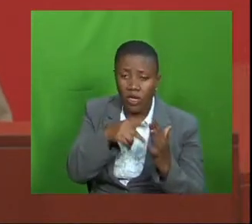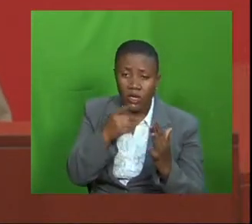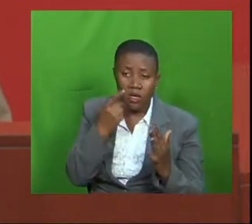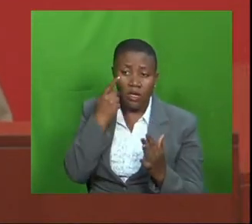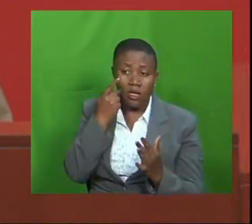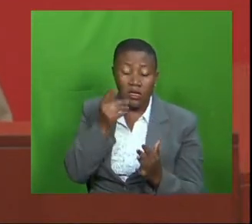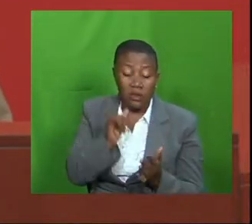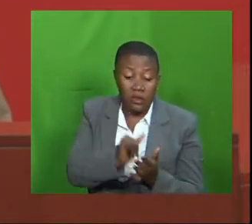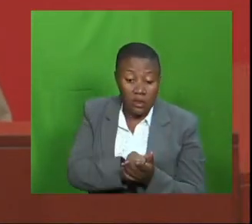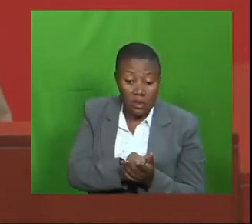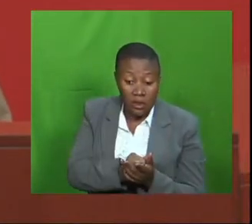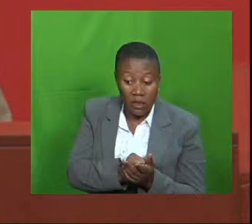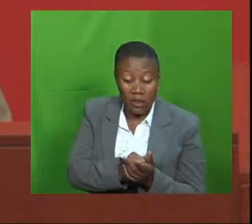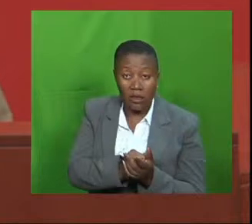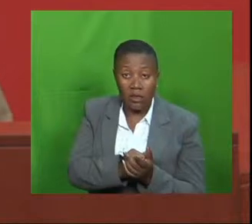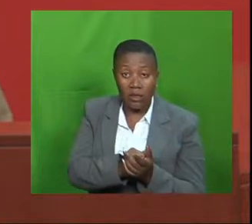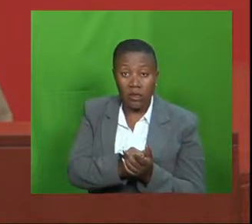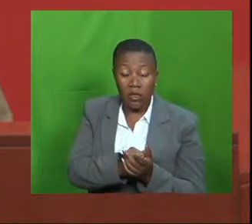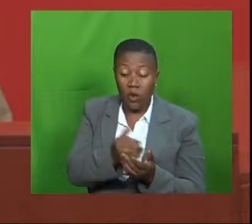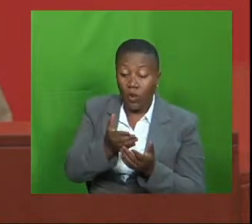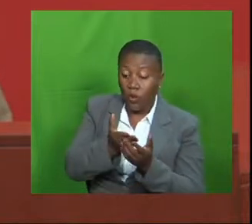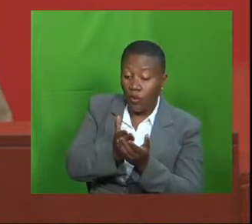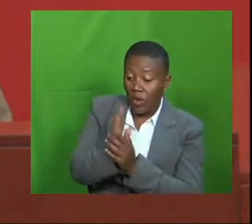the mandate given to an MP